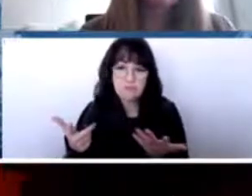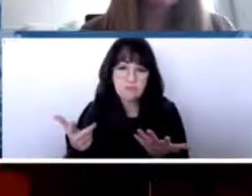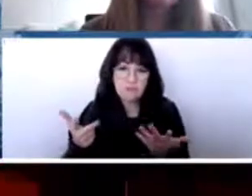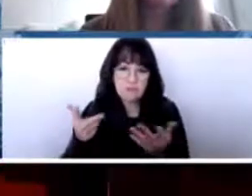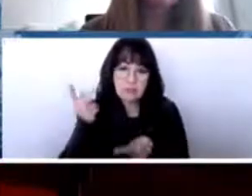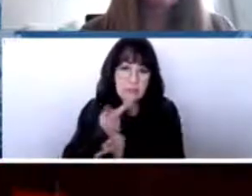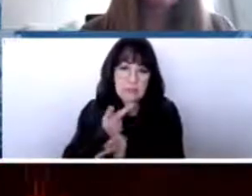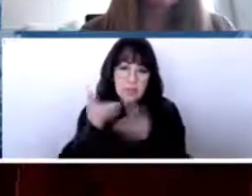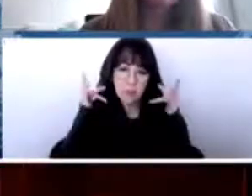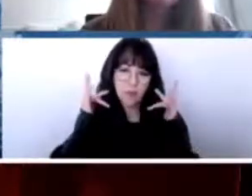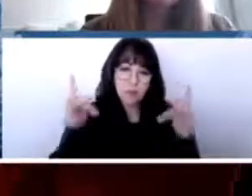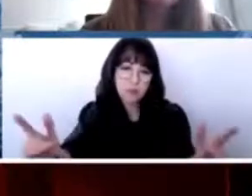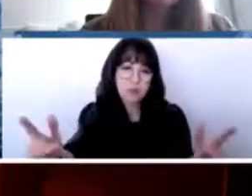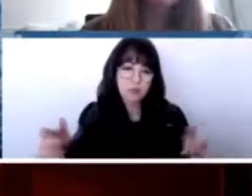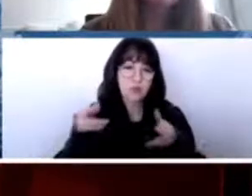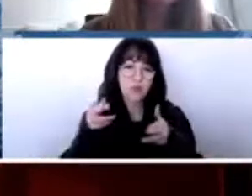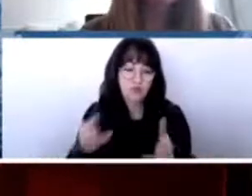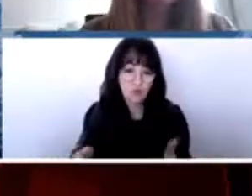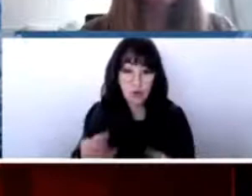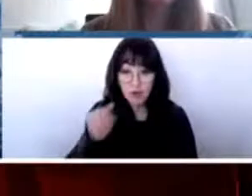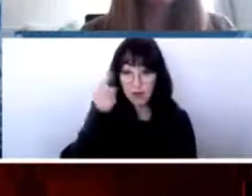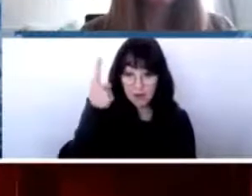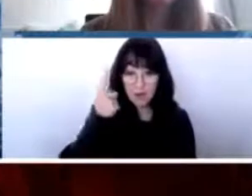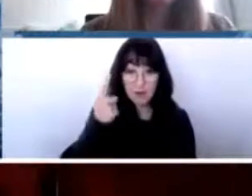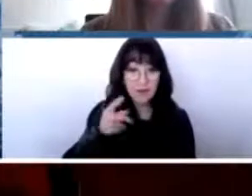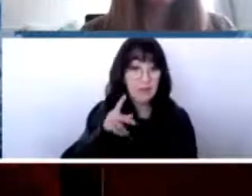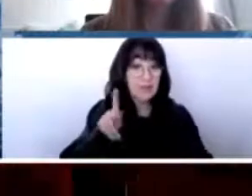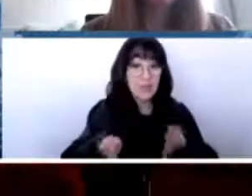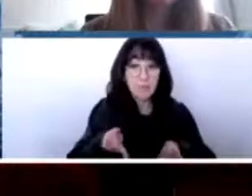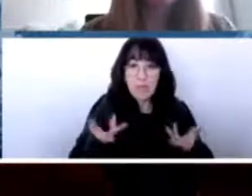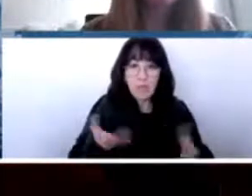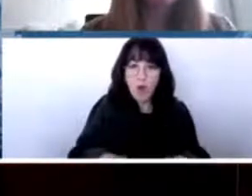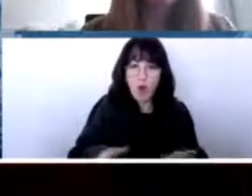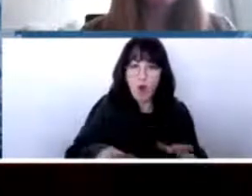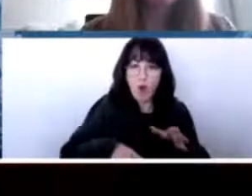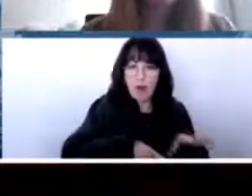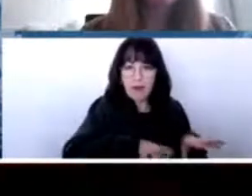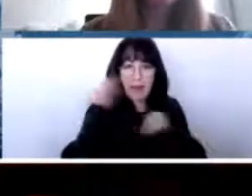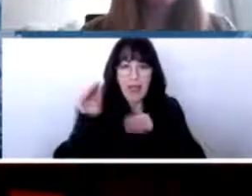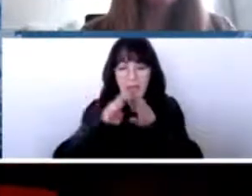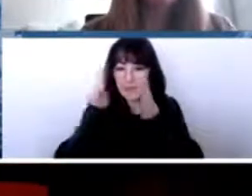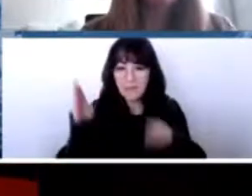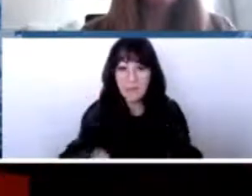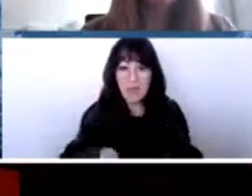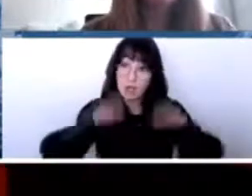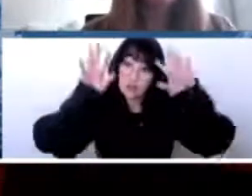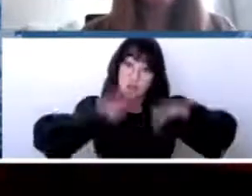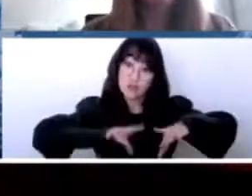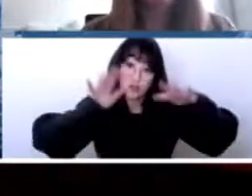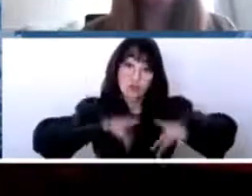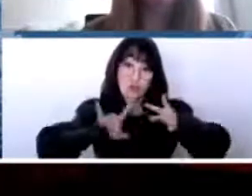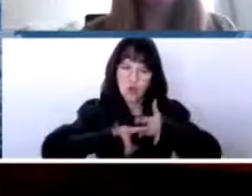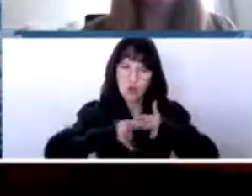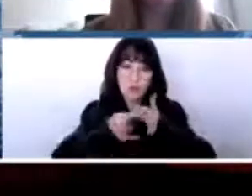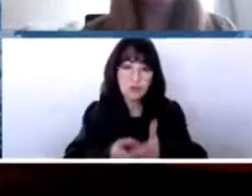do that, once the snow falls, when people are already out of their house and at home, is counterproductive. So, it was a lot of coordination between